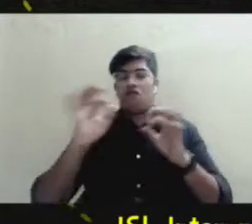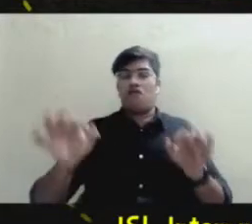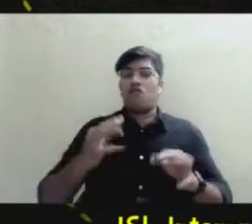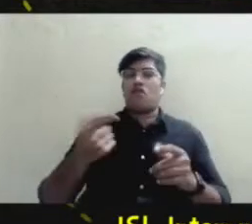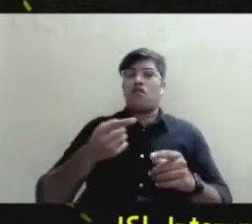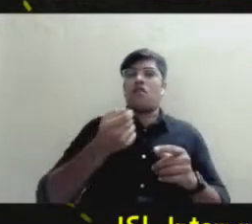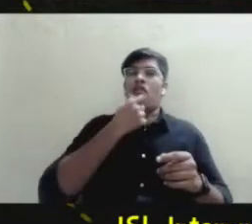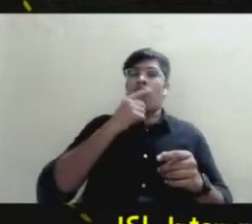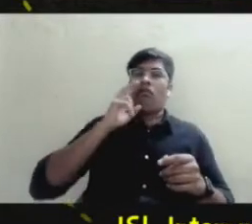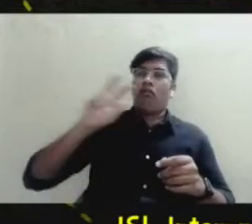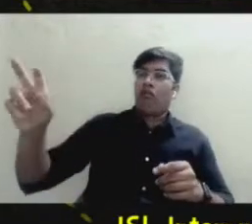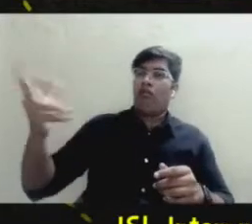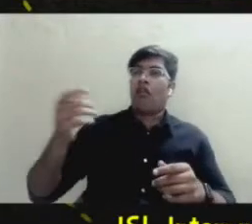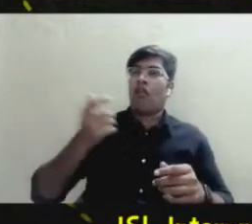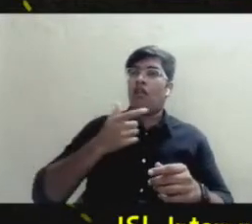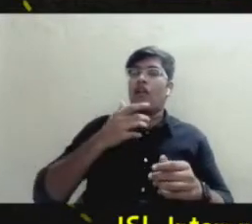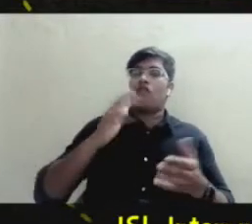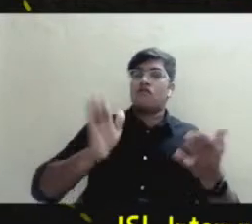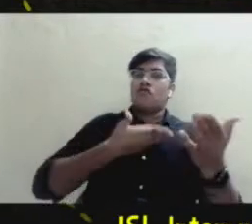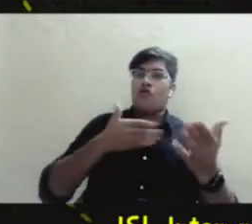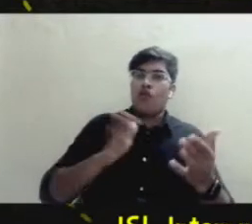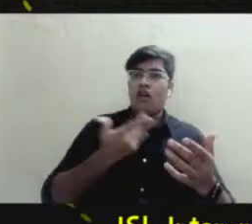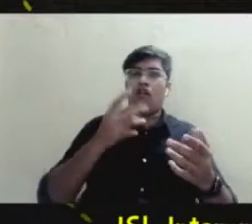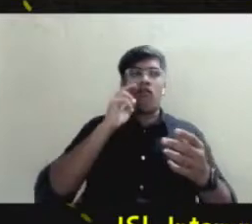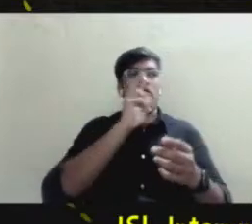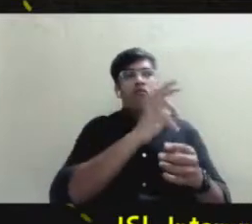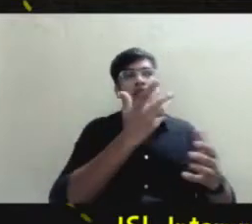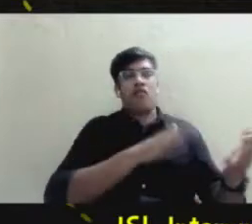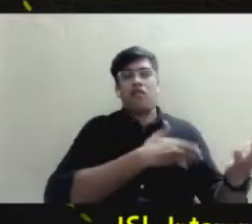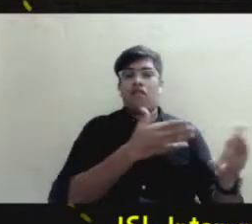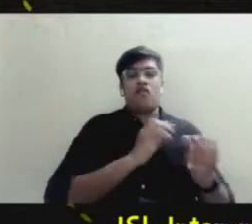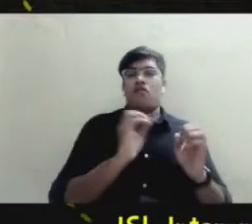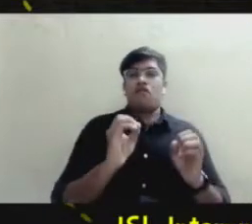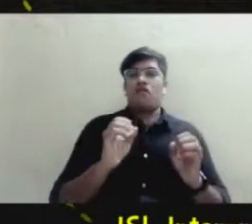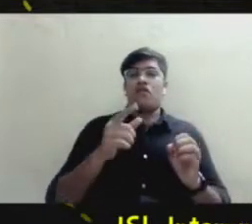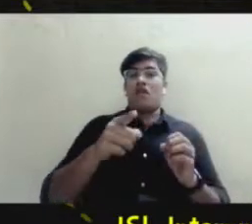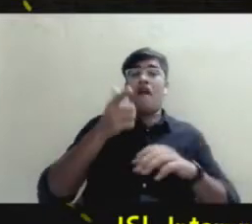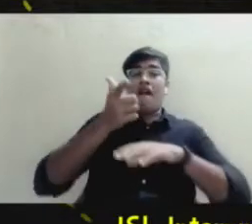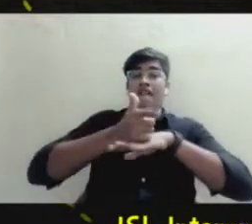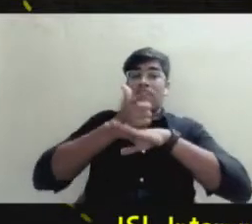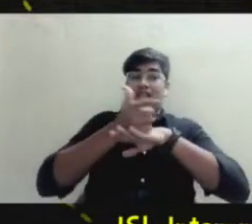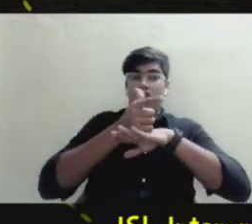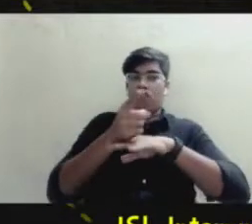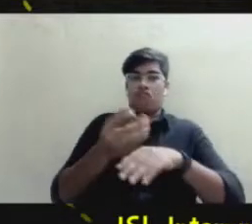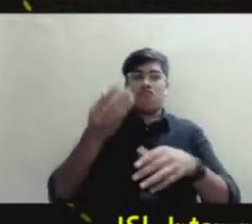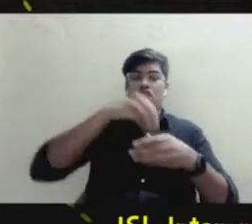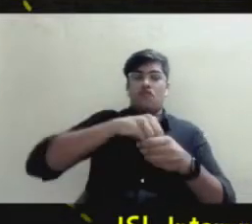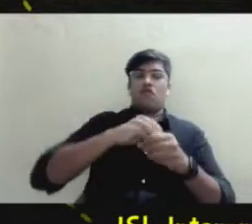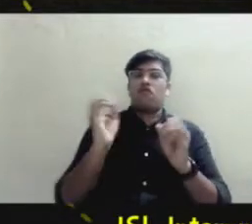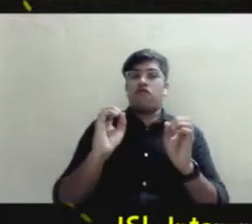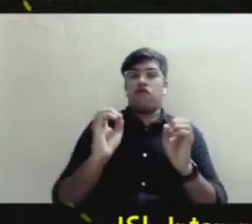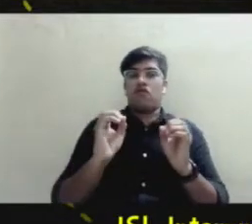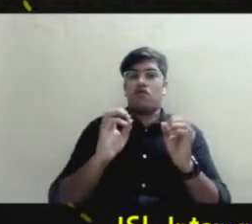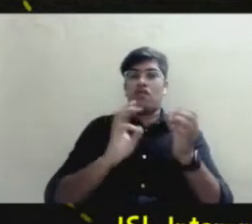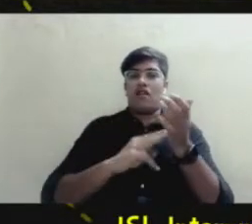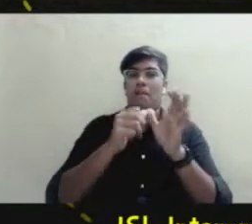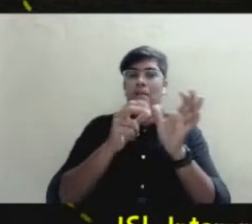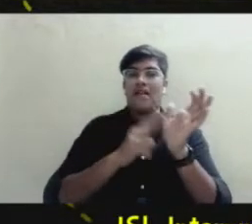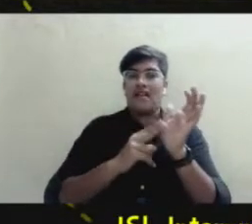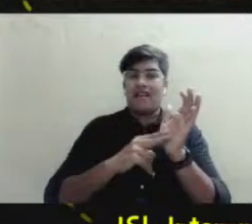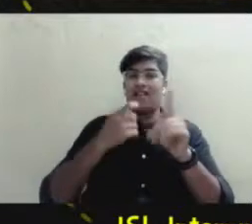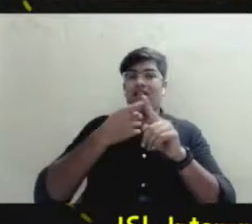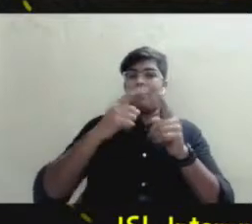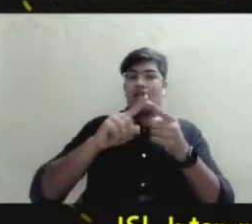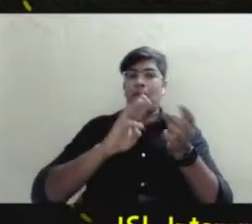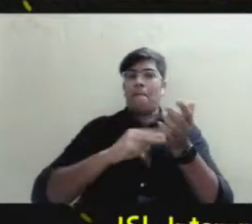and singing something. So I wasn't a part of the video of Manke Manjire. And at that point of